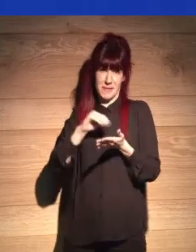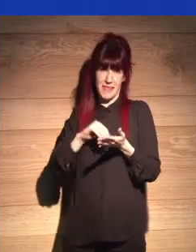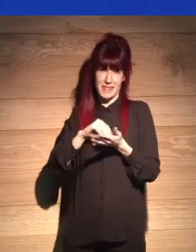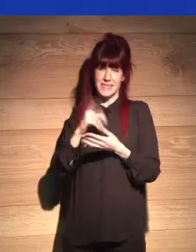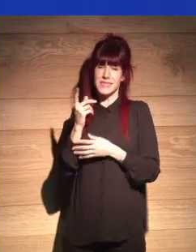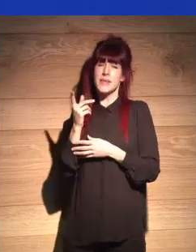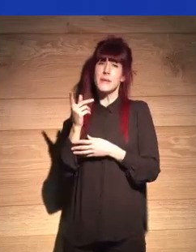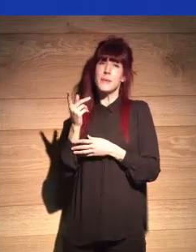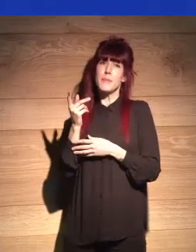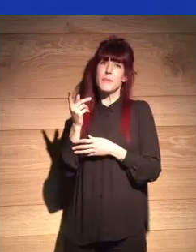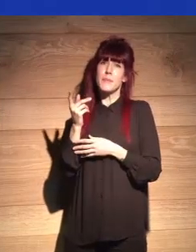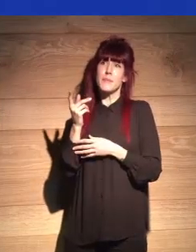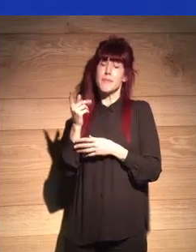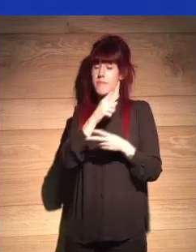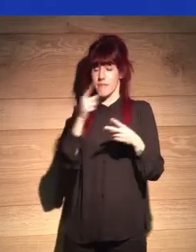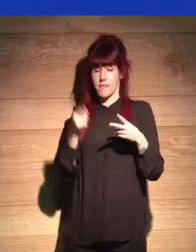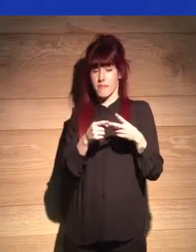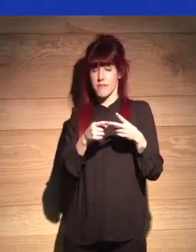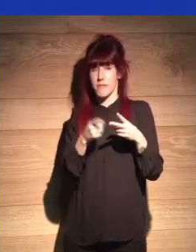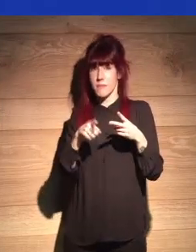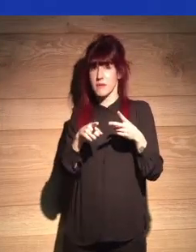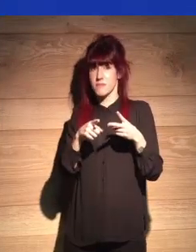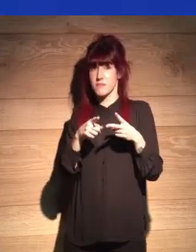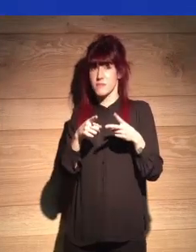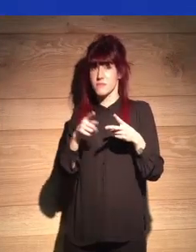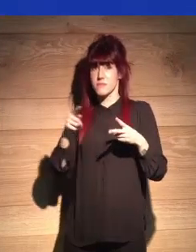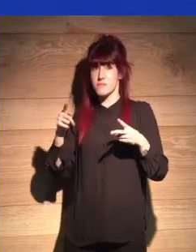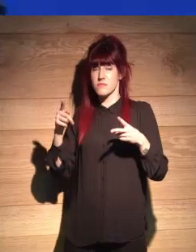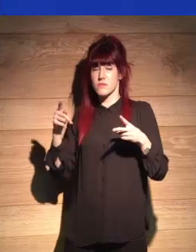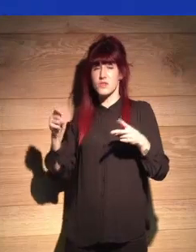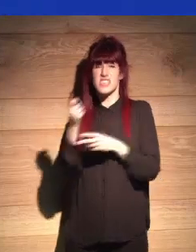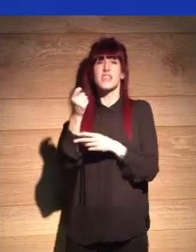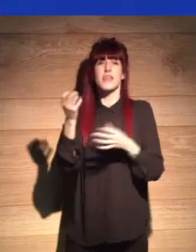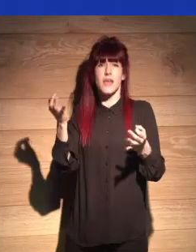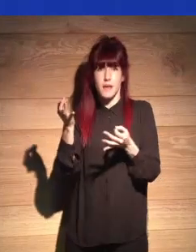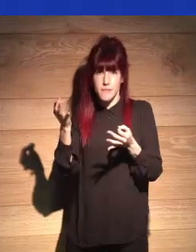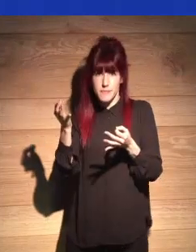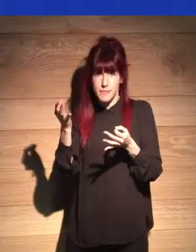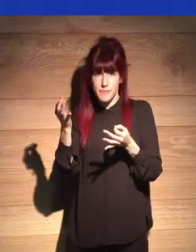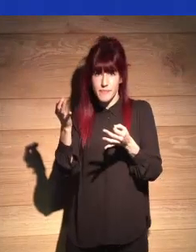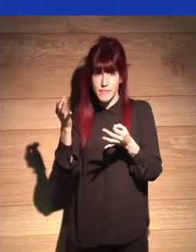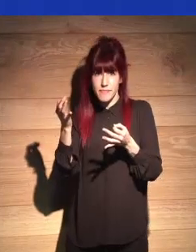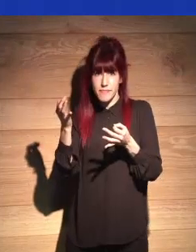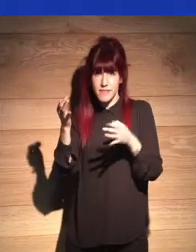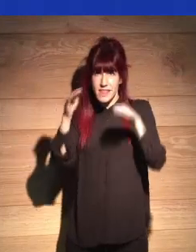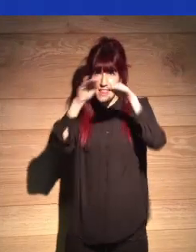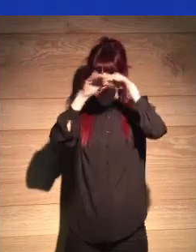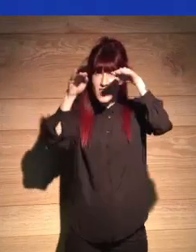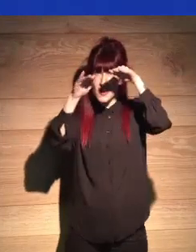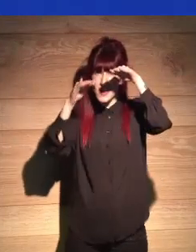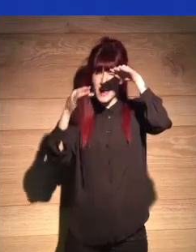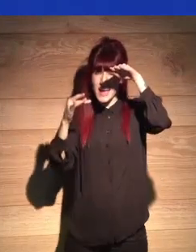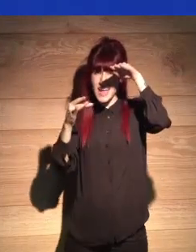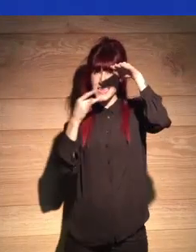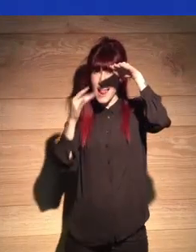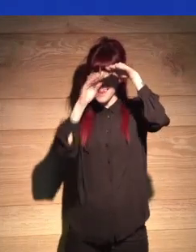often, with actions like this one that we've had here today, and also to be able to make that